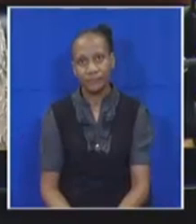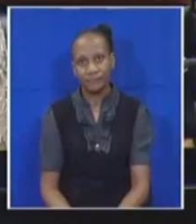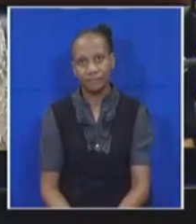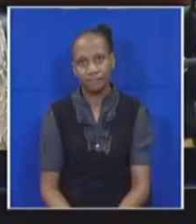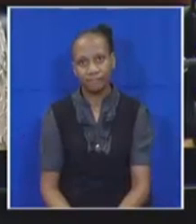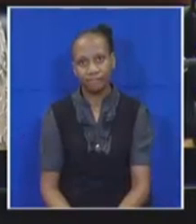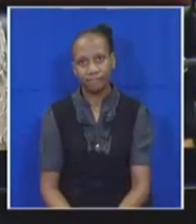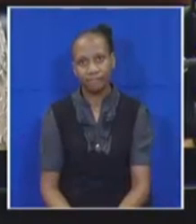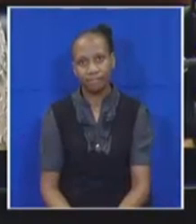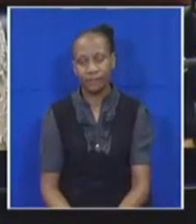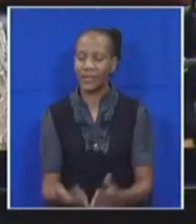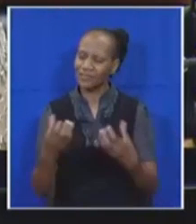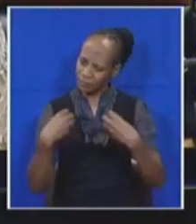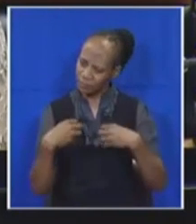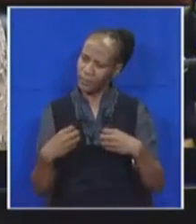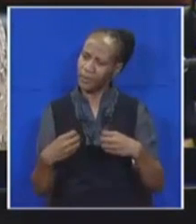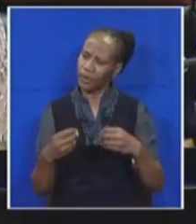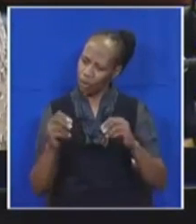allow me to chair the House.